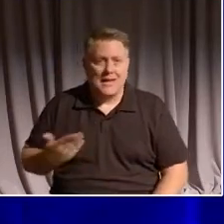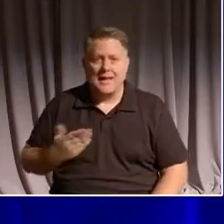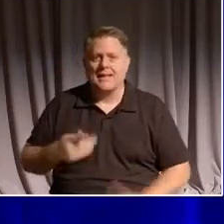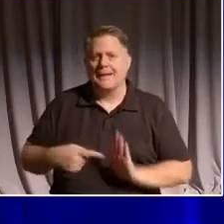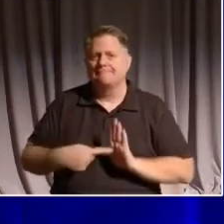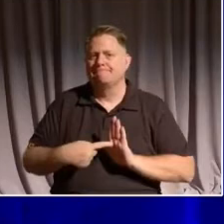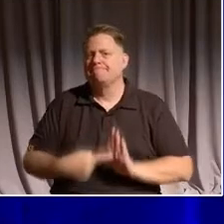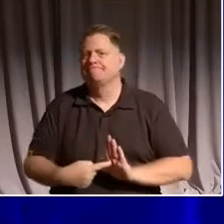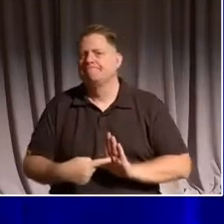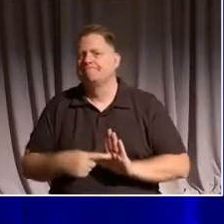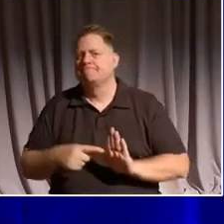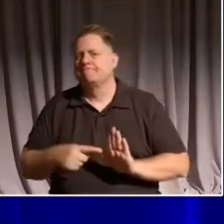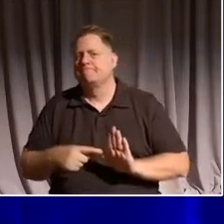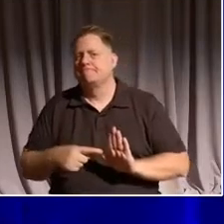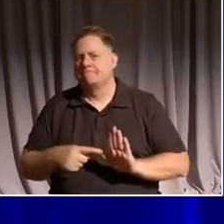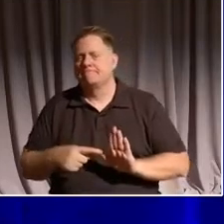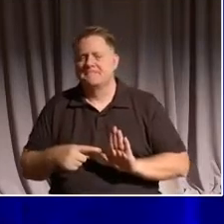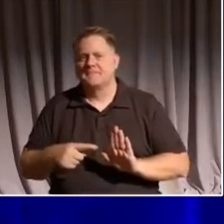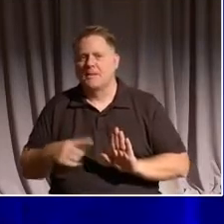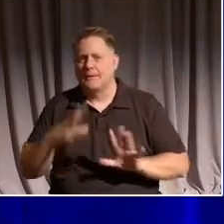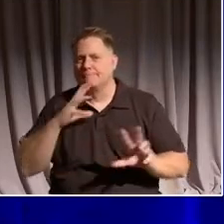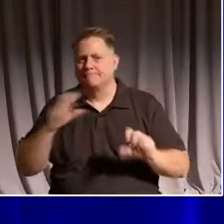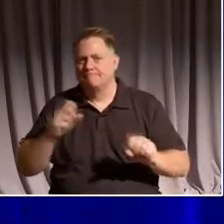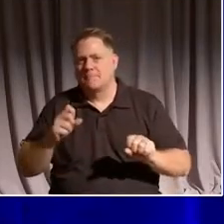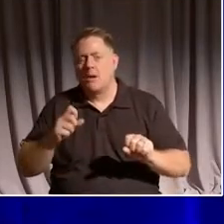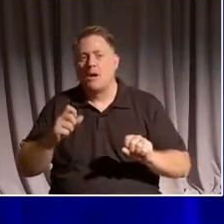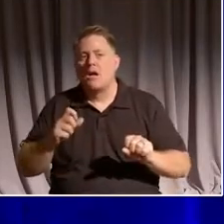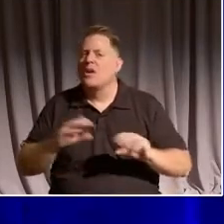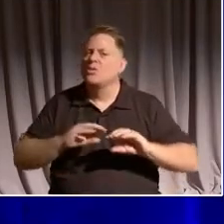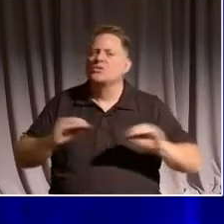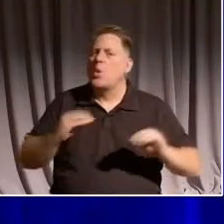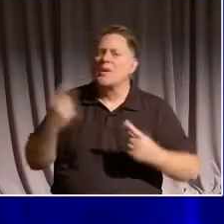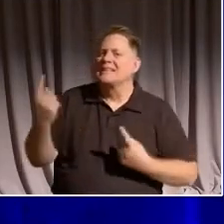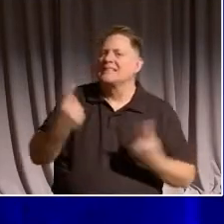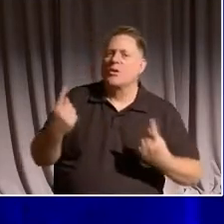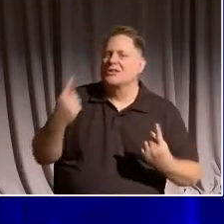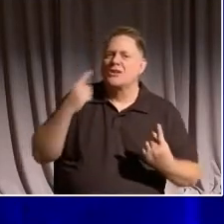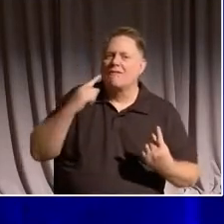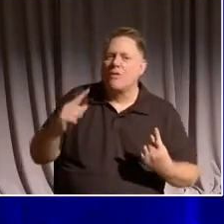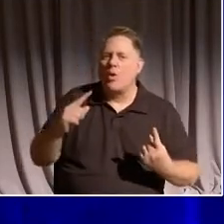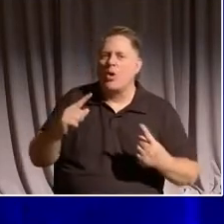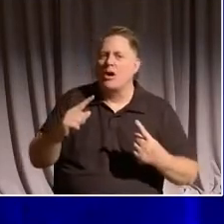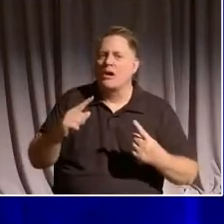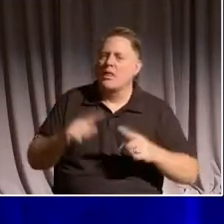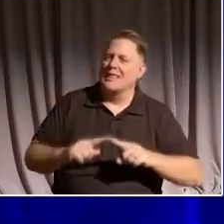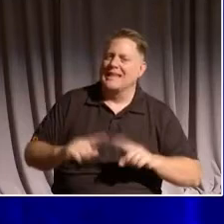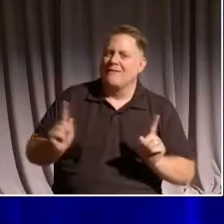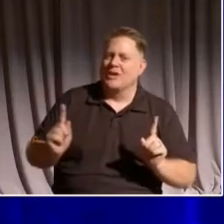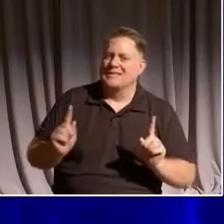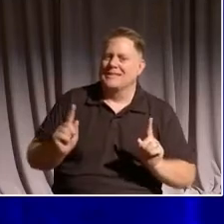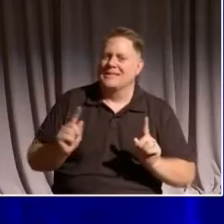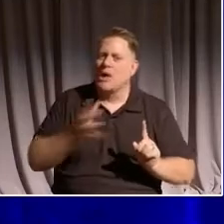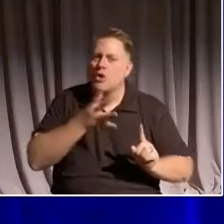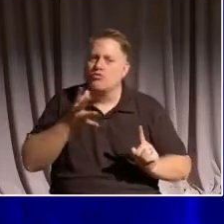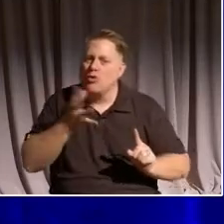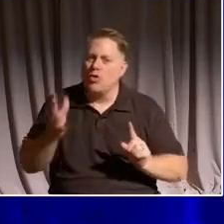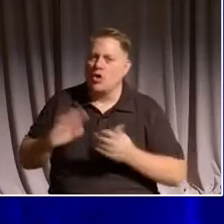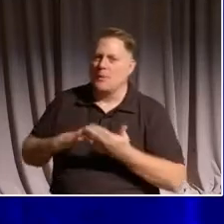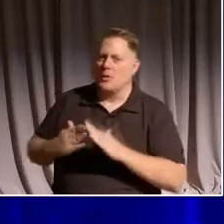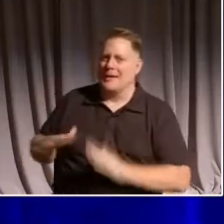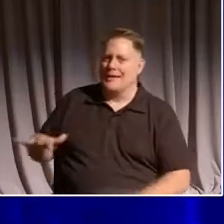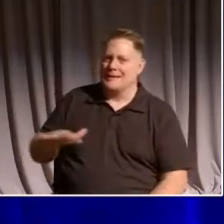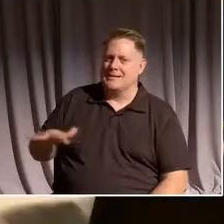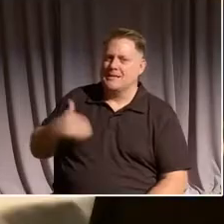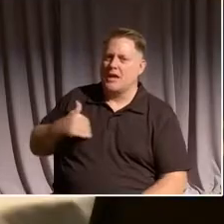stood out very starkly was that there was no consideration given to the differences that our rural communities